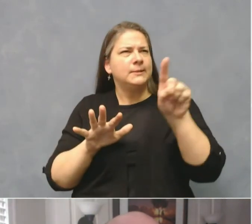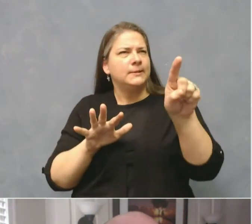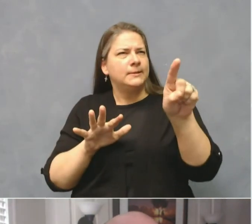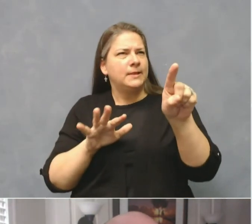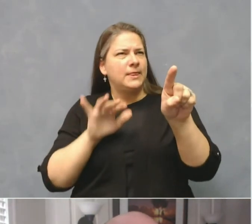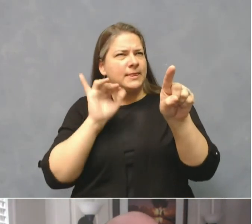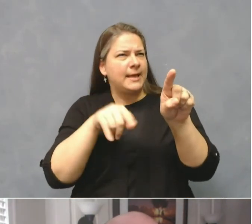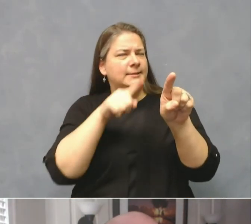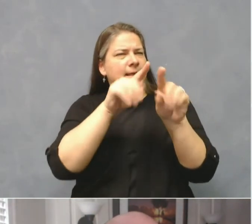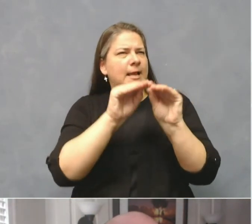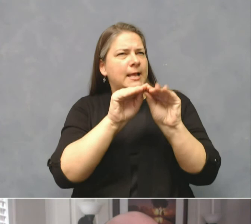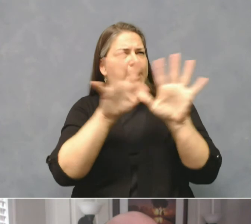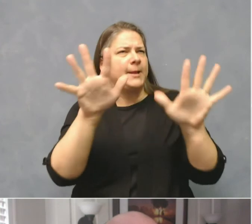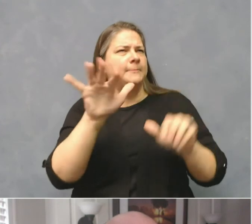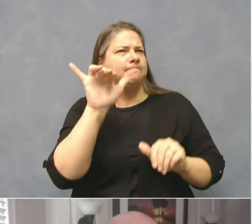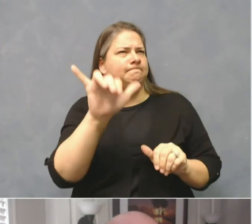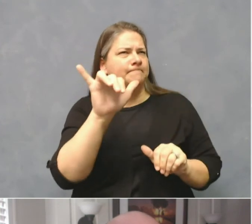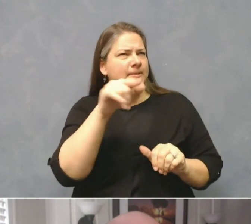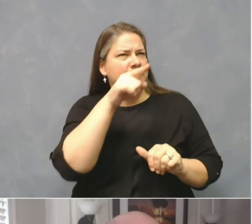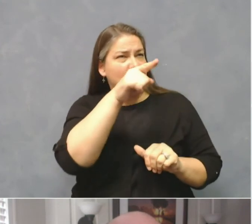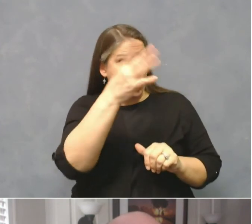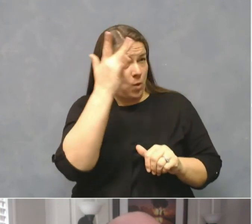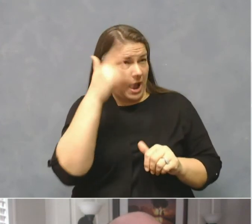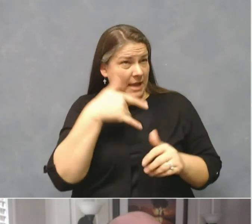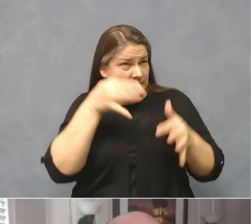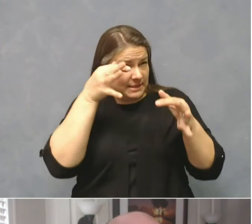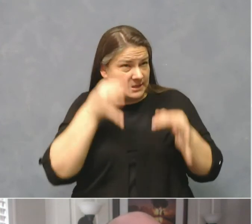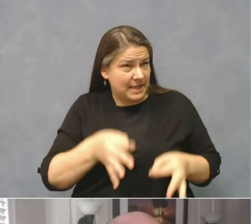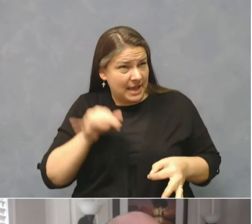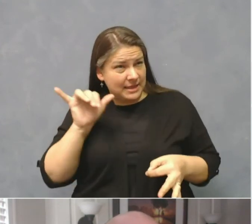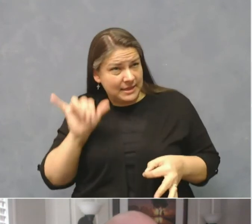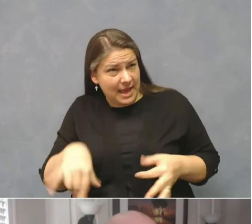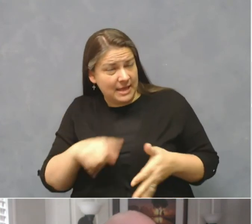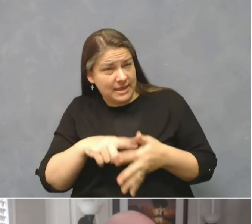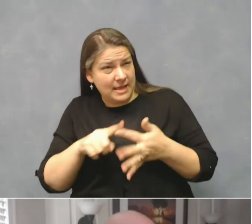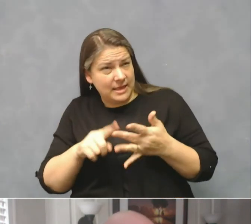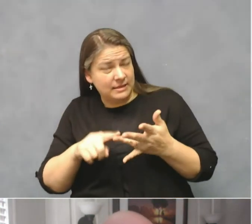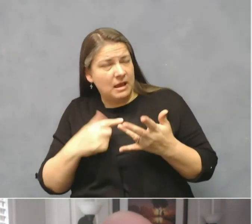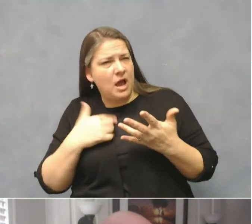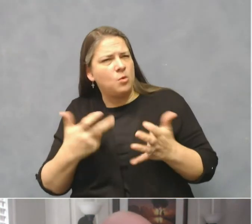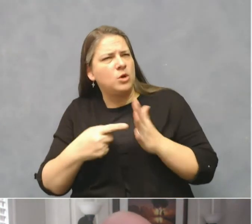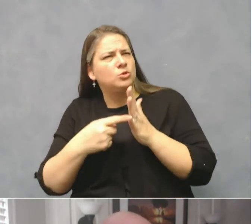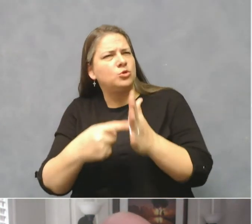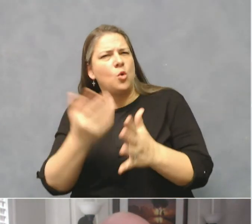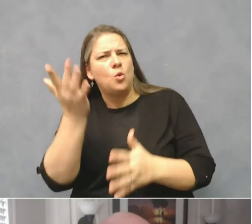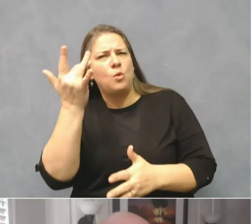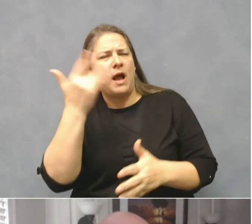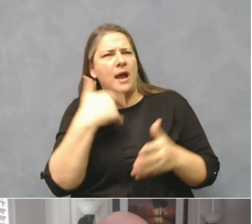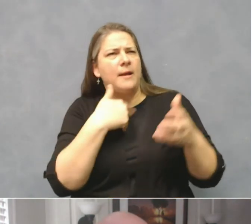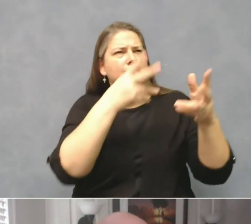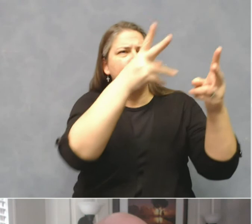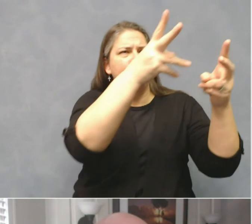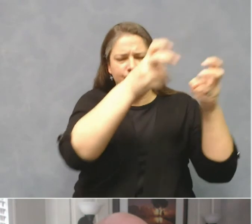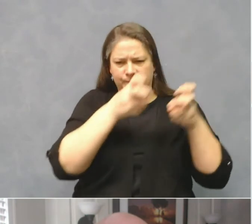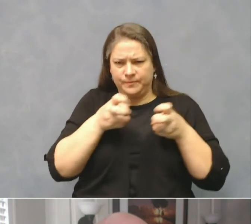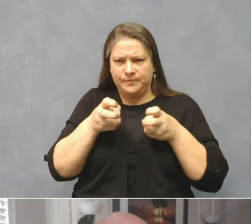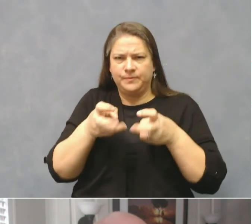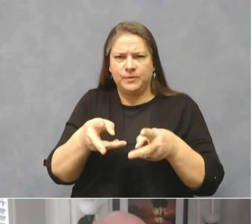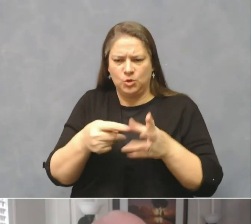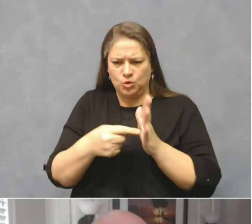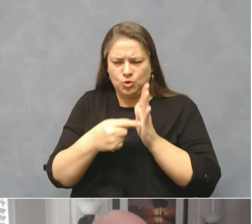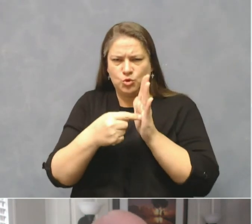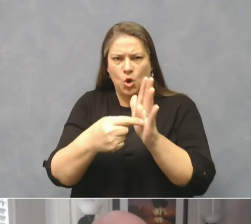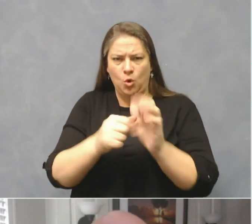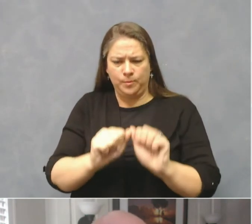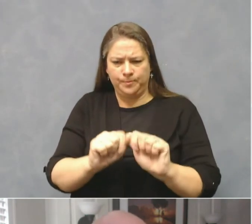some of these difficult decisions we make and why we think there's benefit to them. And when we draw attention to different data sources